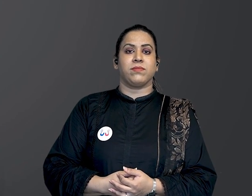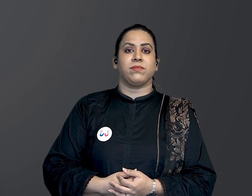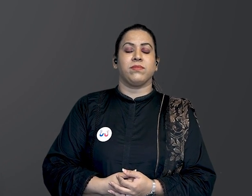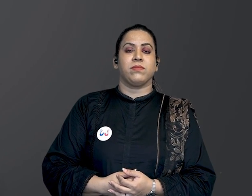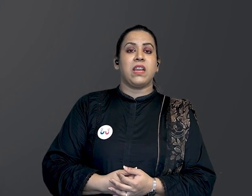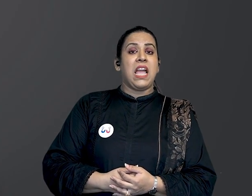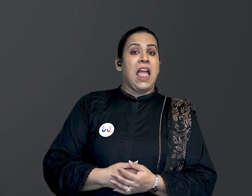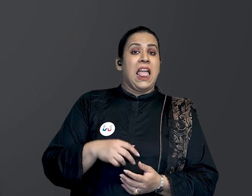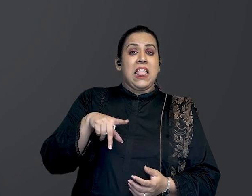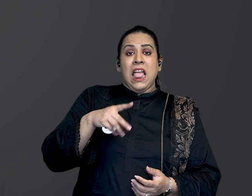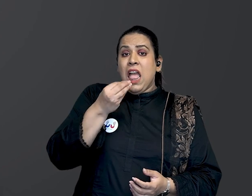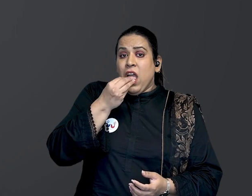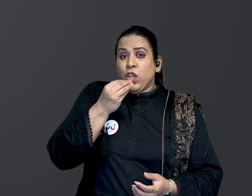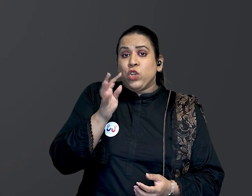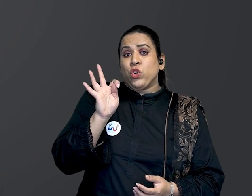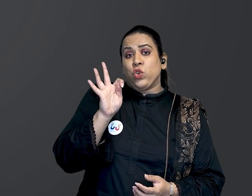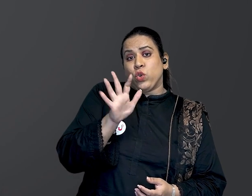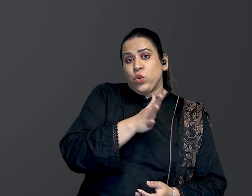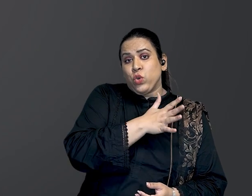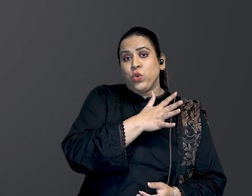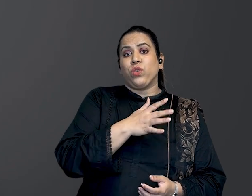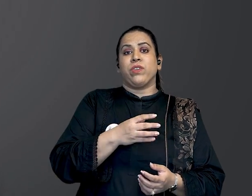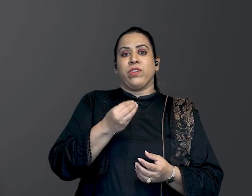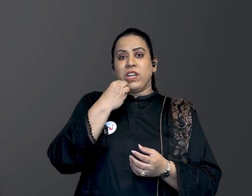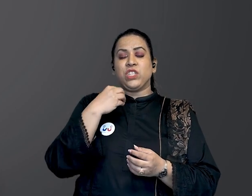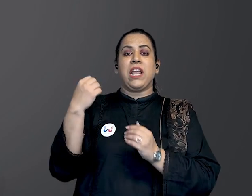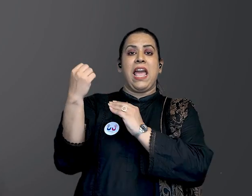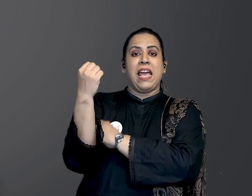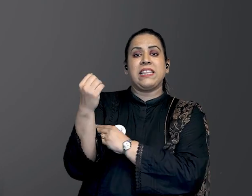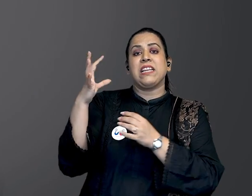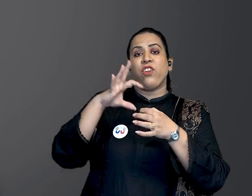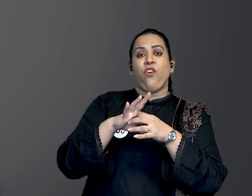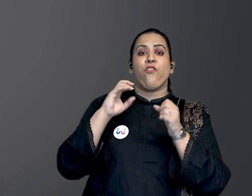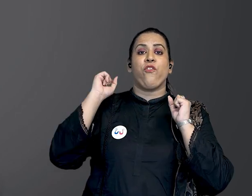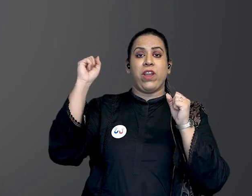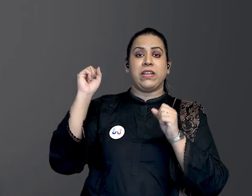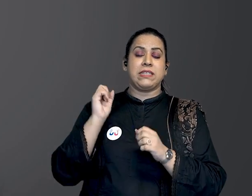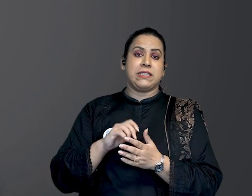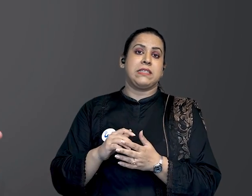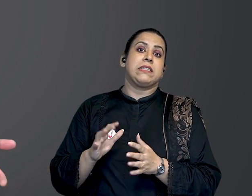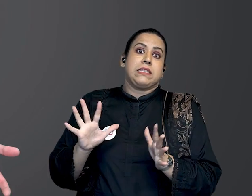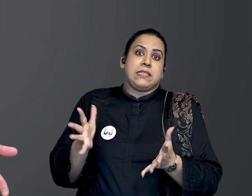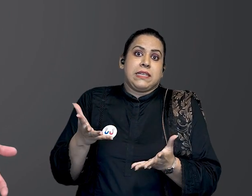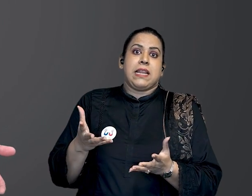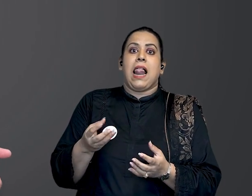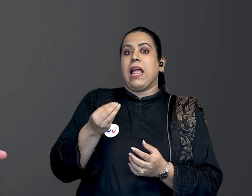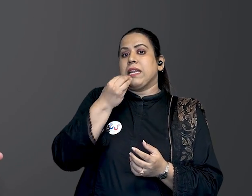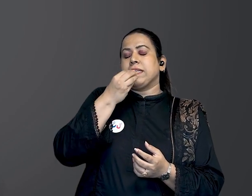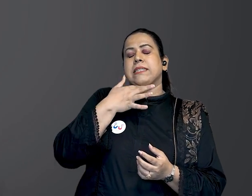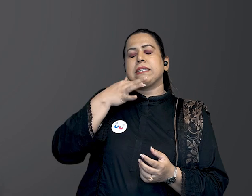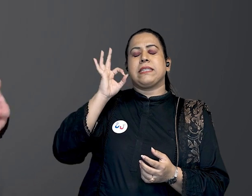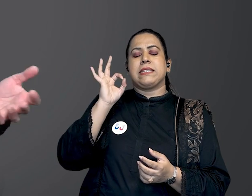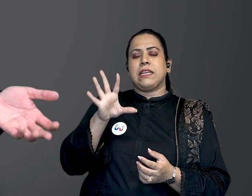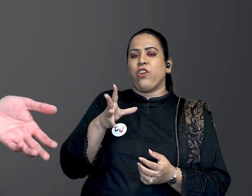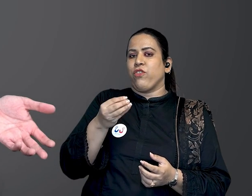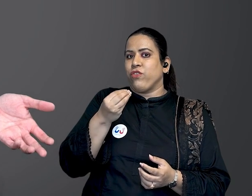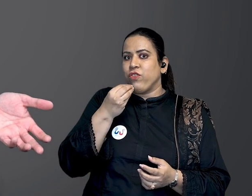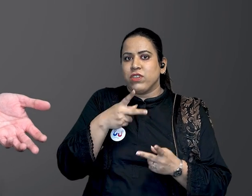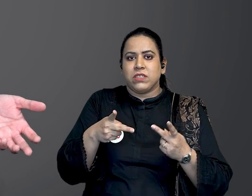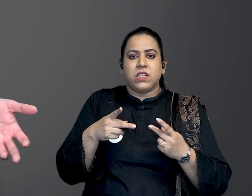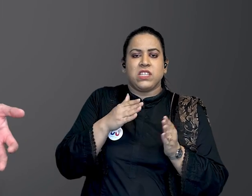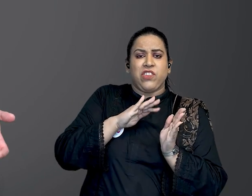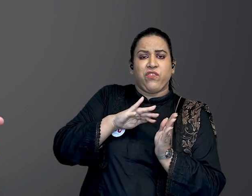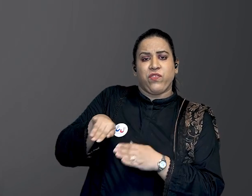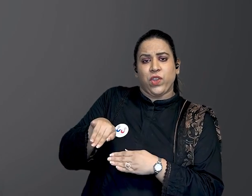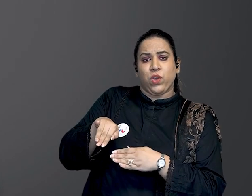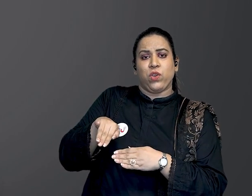people to, have there. I remember when I started, if I wanted 200 grams of brown rice and 150 grams of